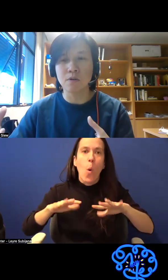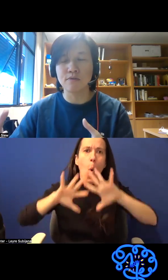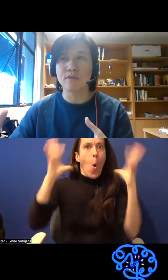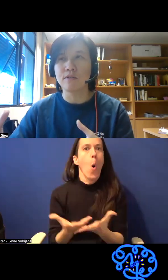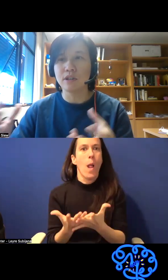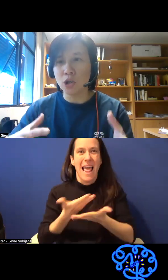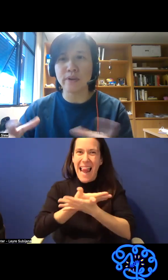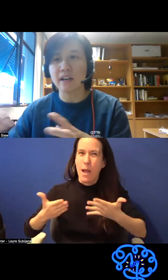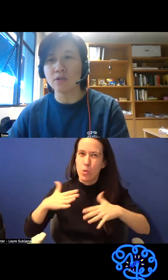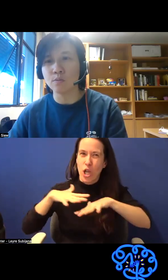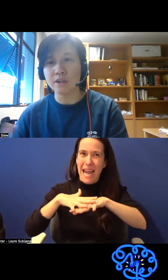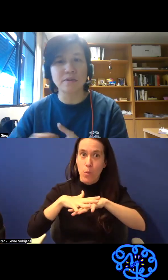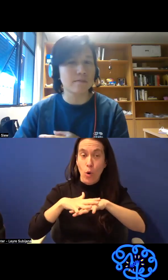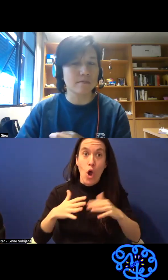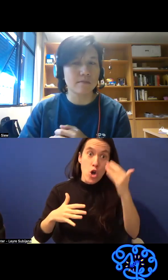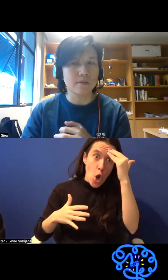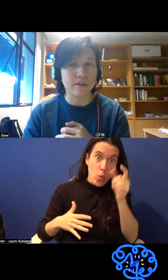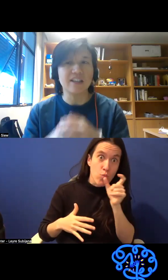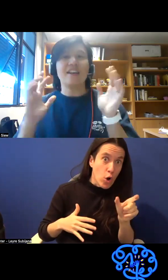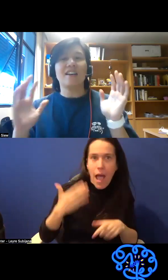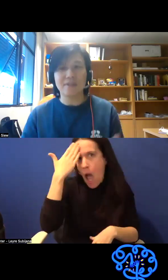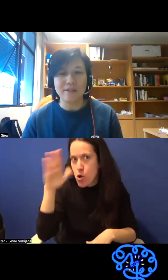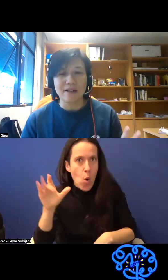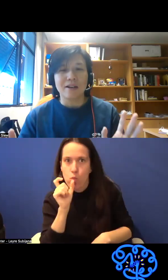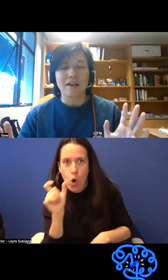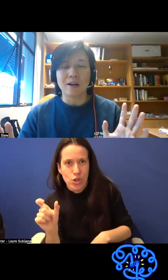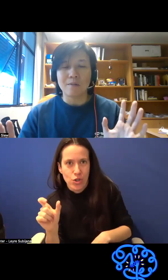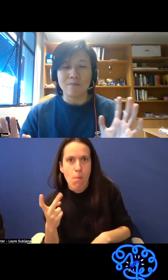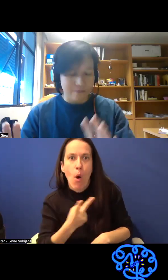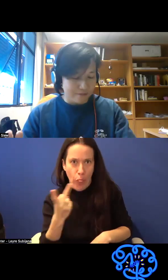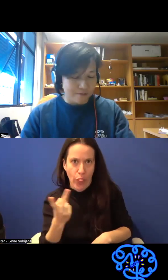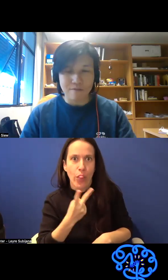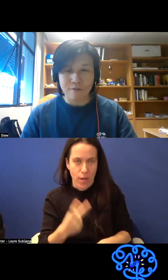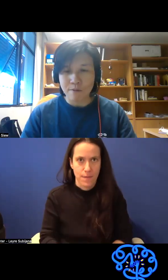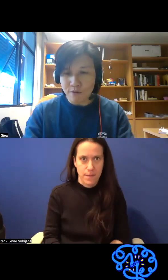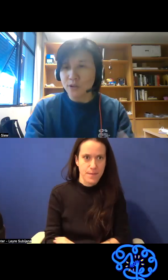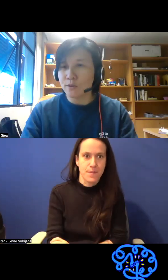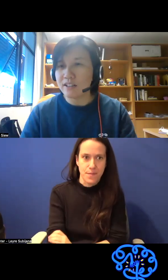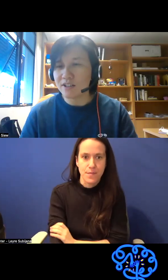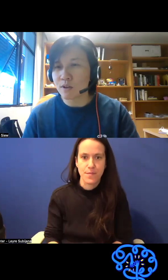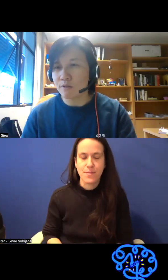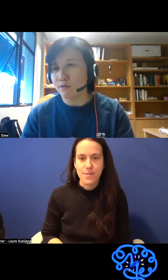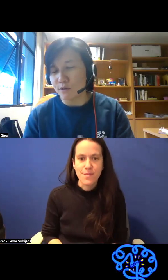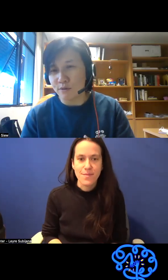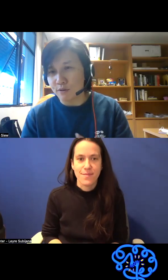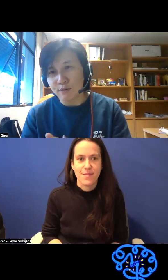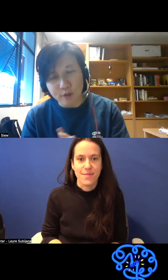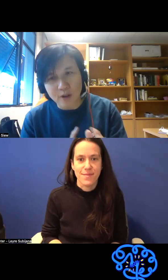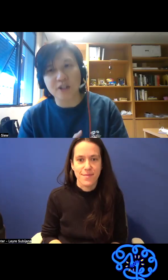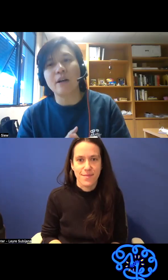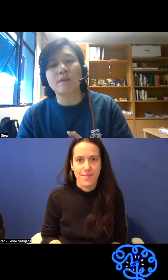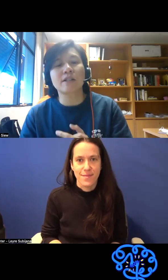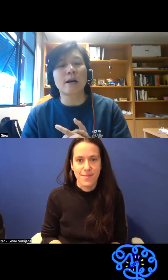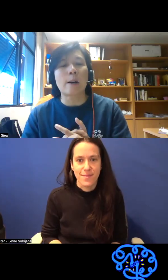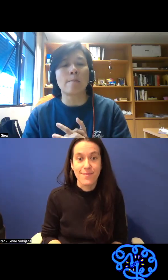includes both the known and unknown words. Okay, so um, before doing this work with